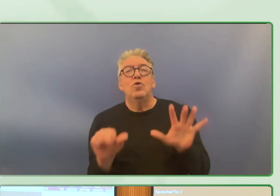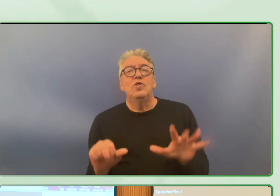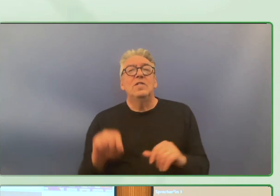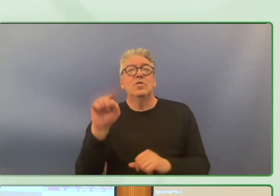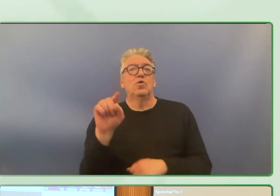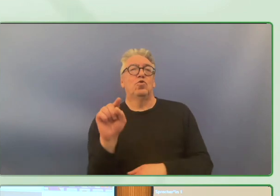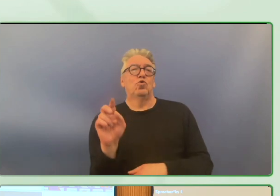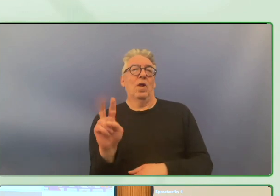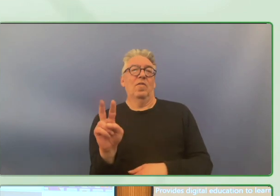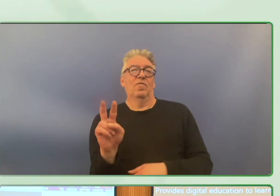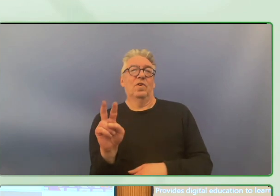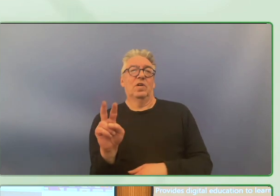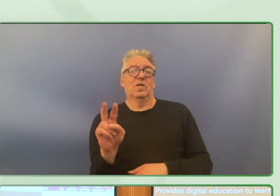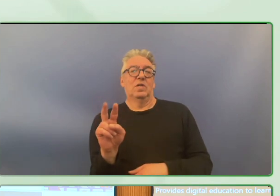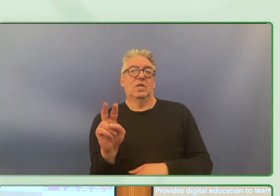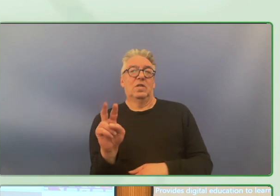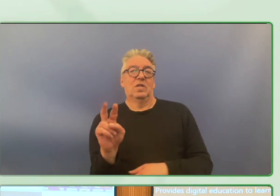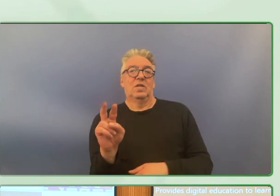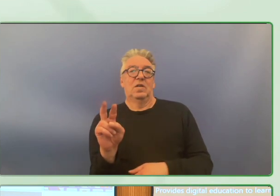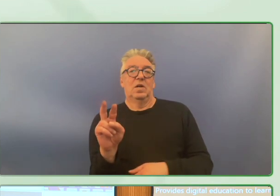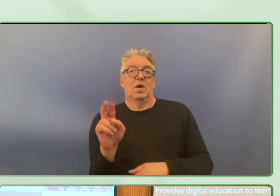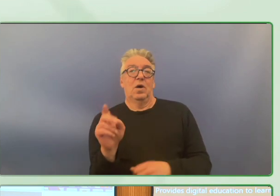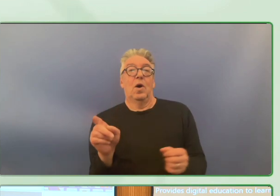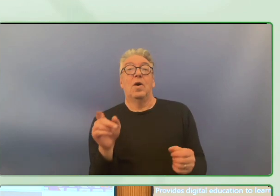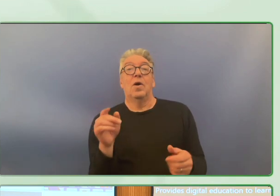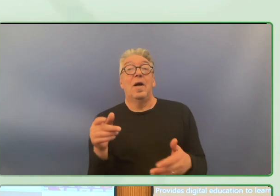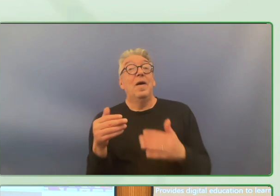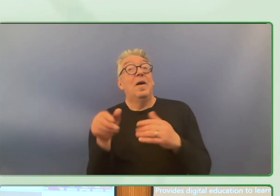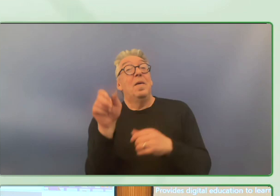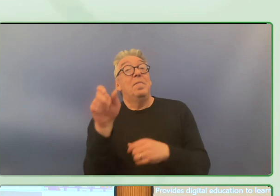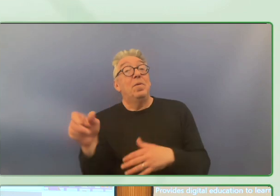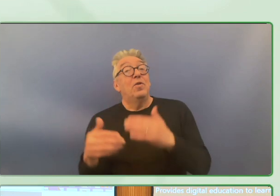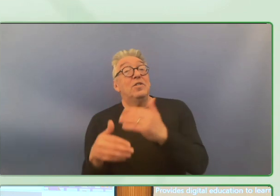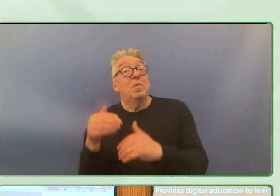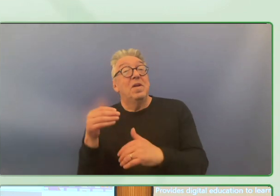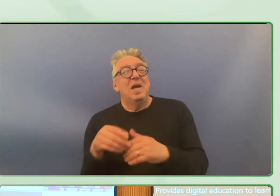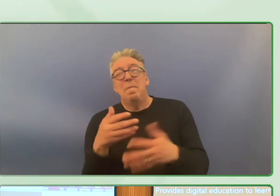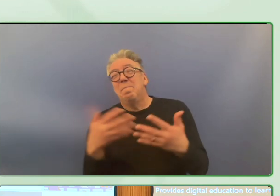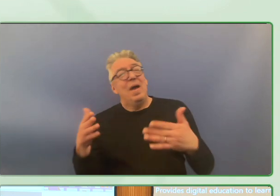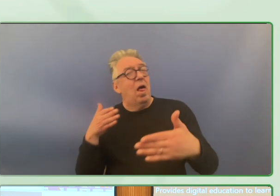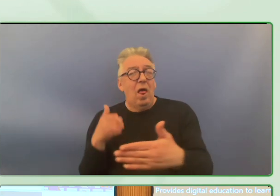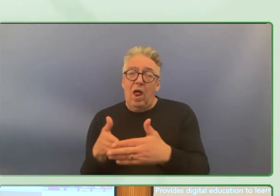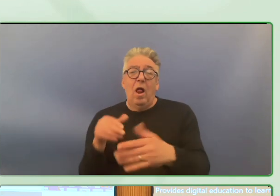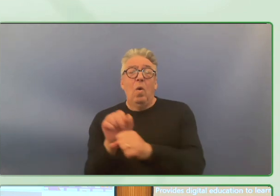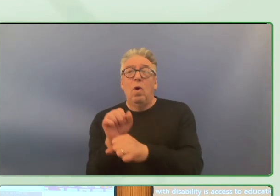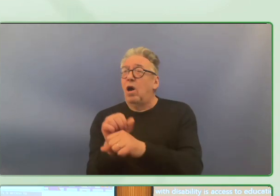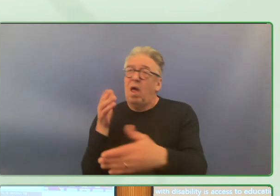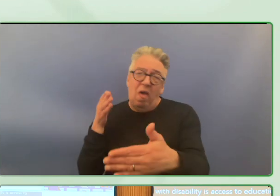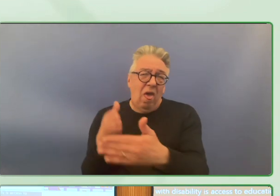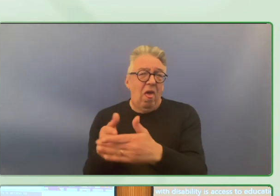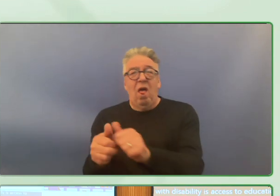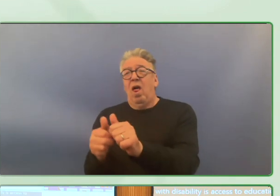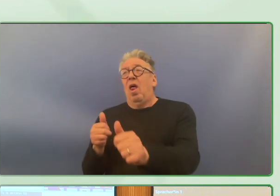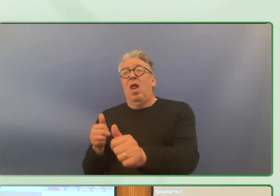with disability is access to education, and that's they're very disadvantaged, especially in the global